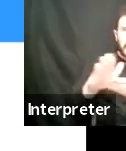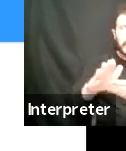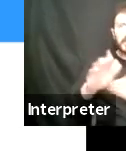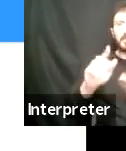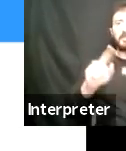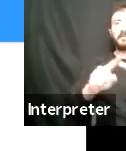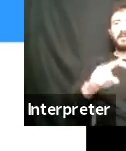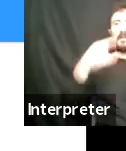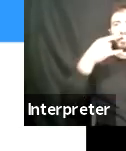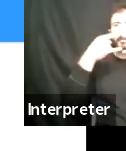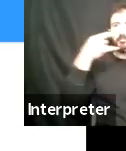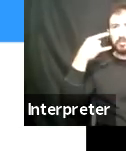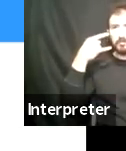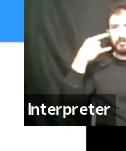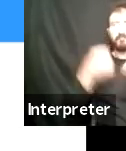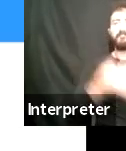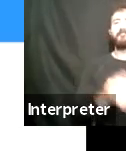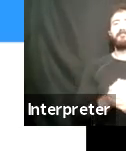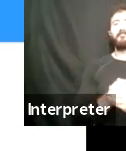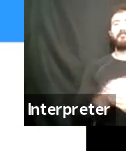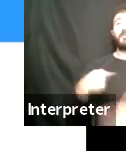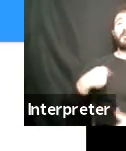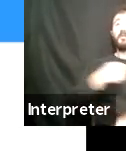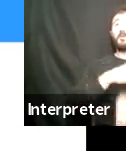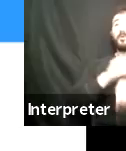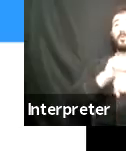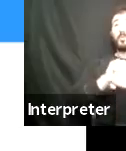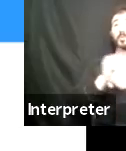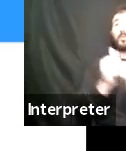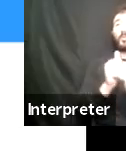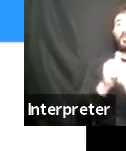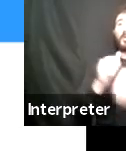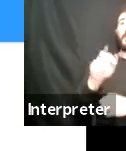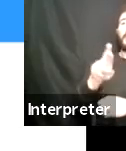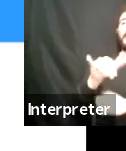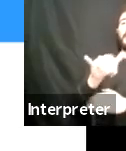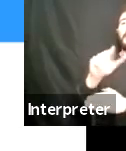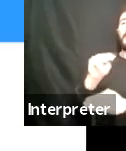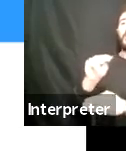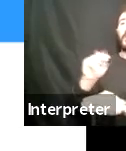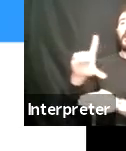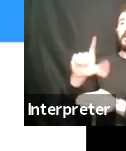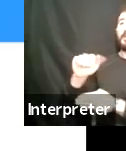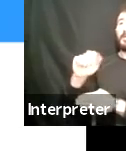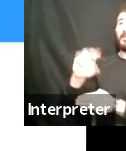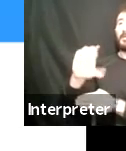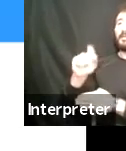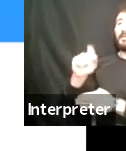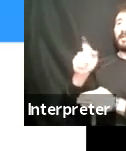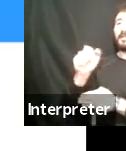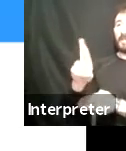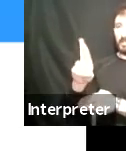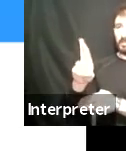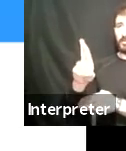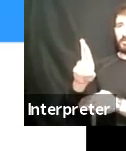working with Ryan Lancaster on developing videos that cover the same areas for our secondary students.